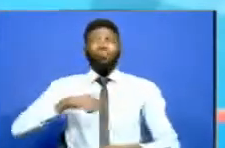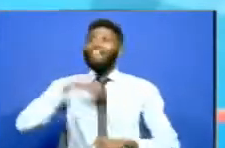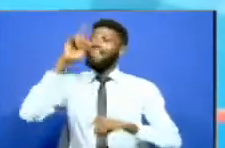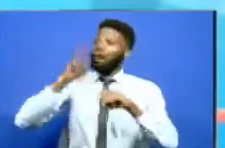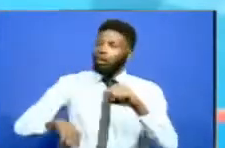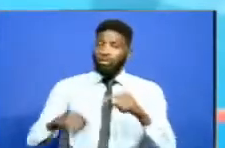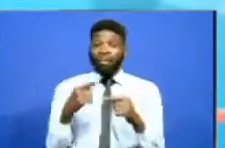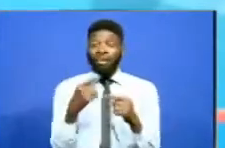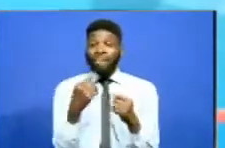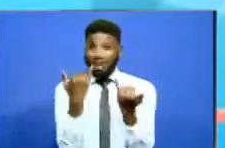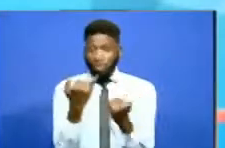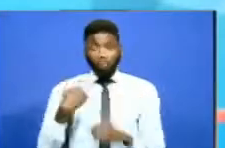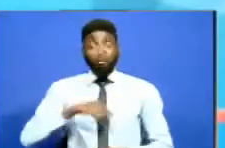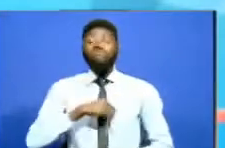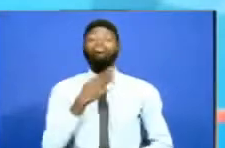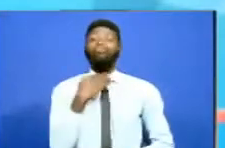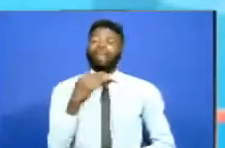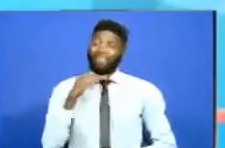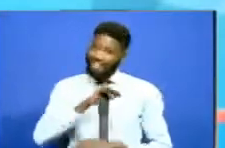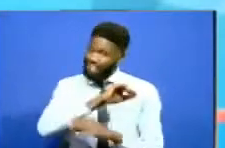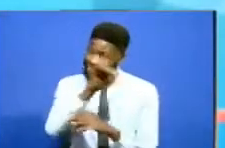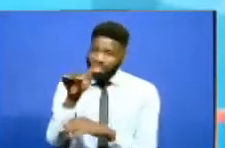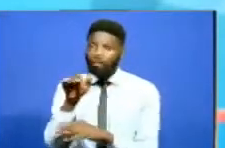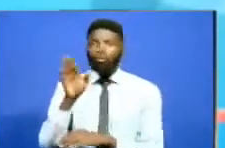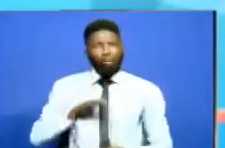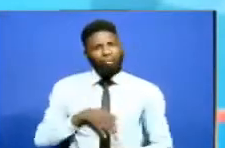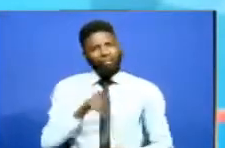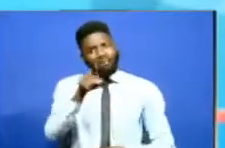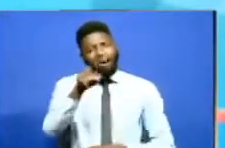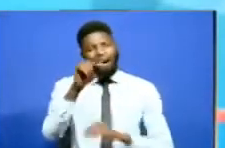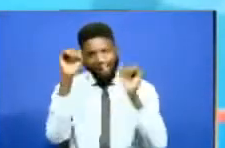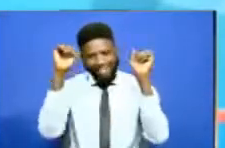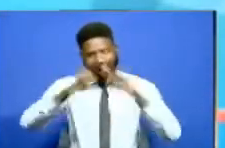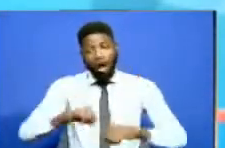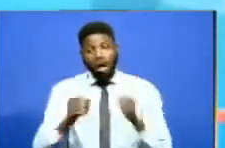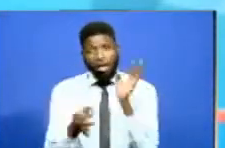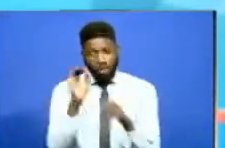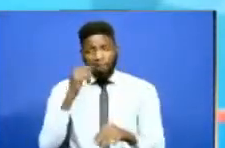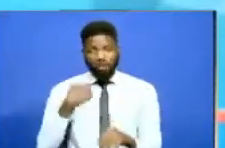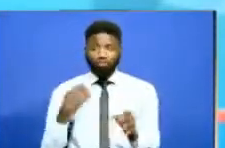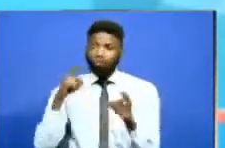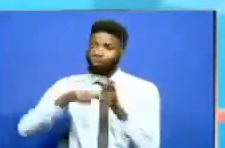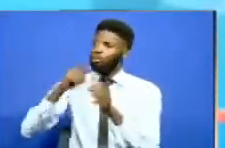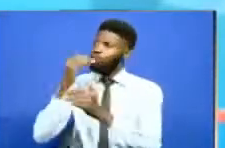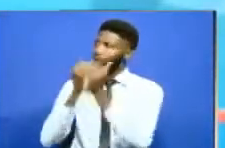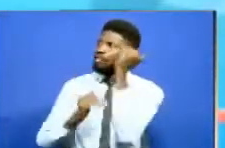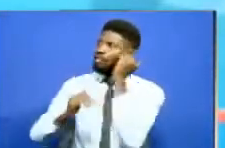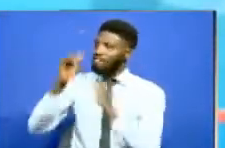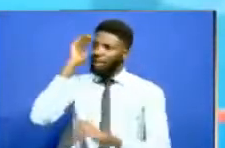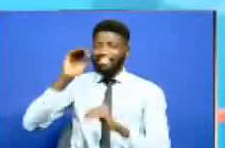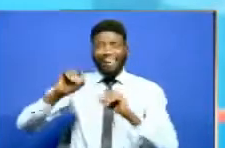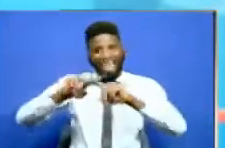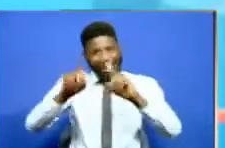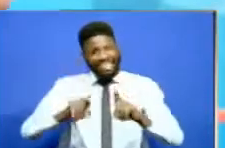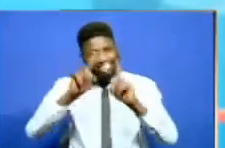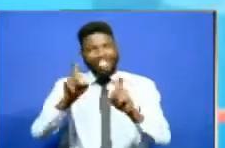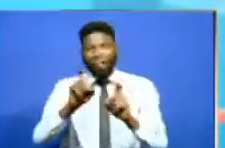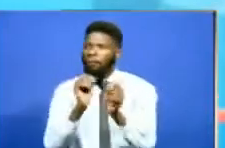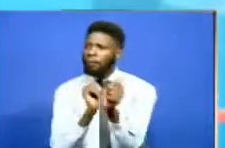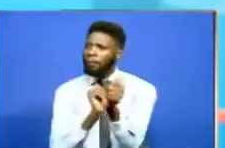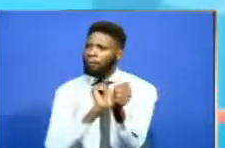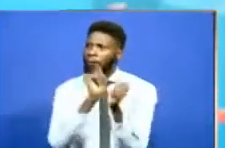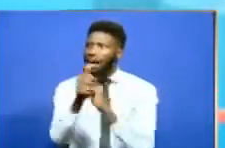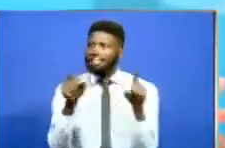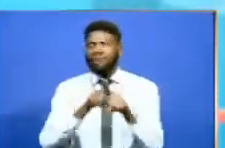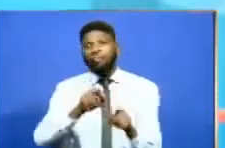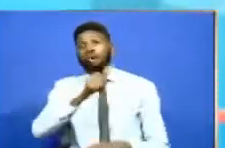boldly to tell the women we can. If I was able to go to the university and pass my exams, just like some